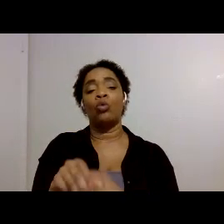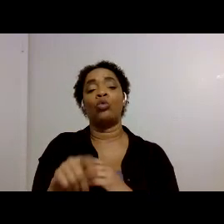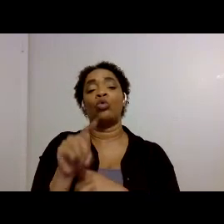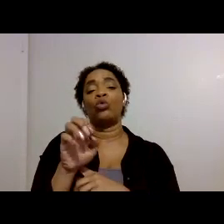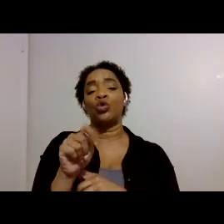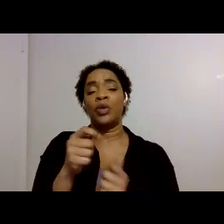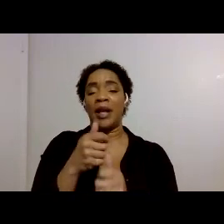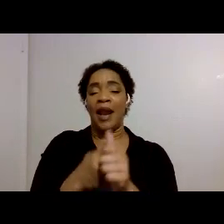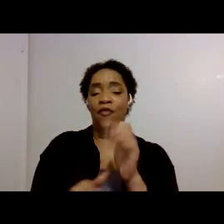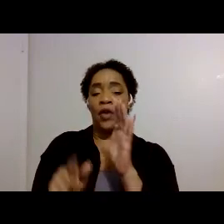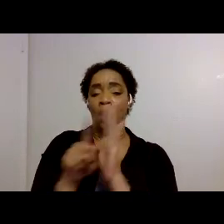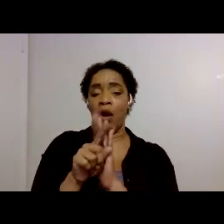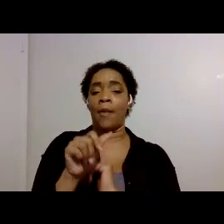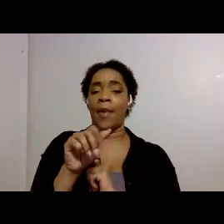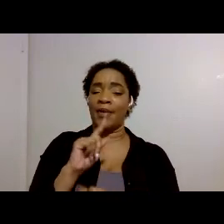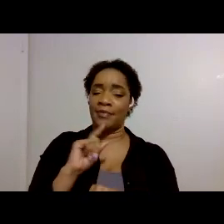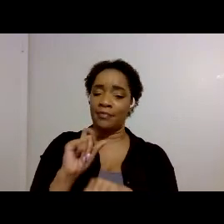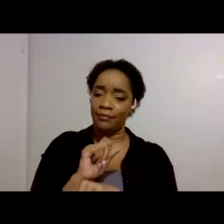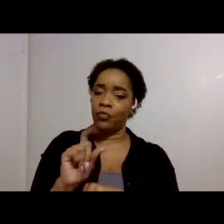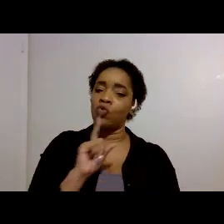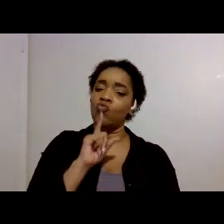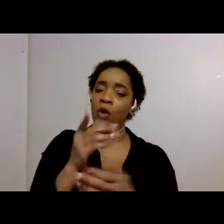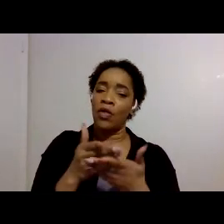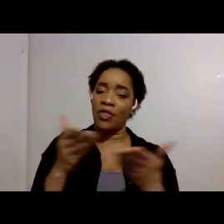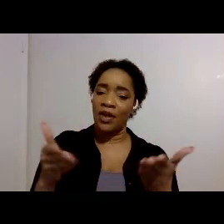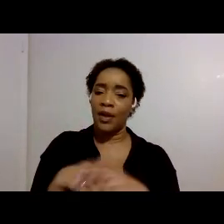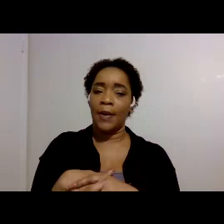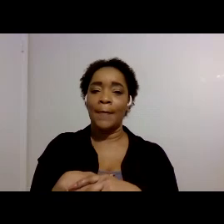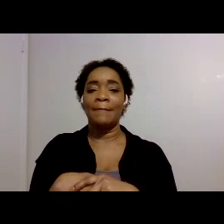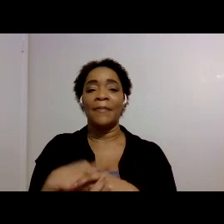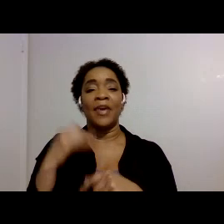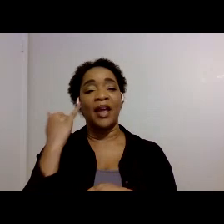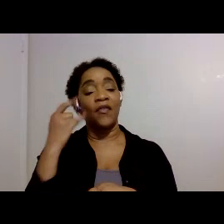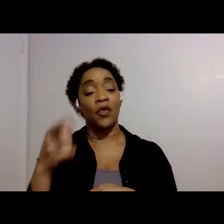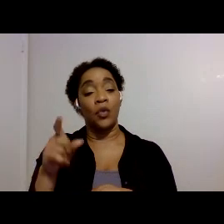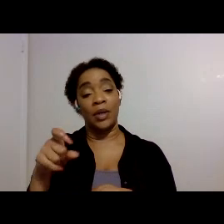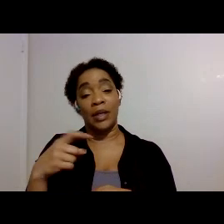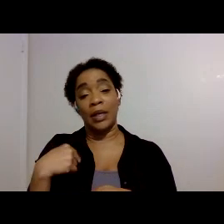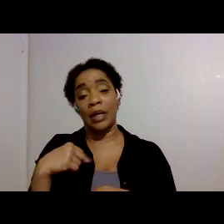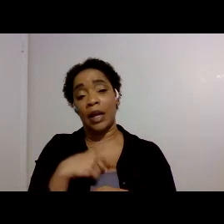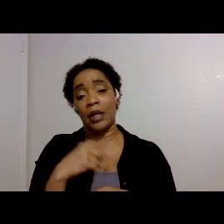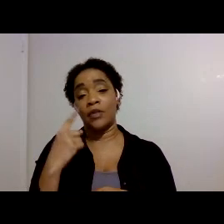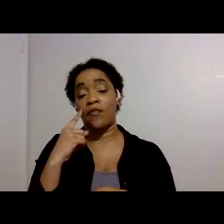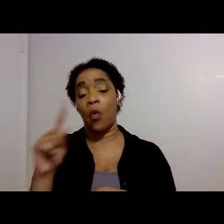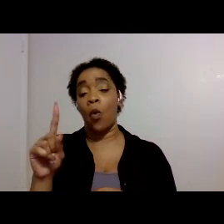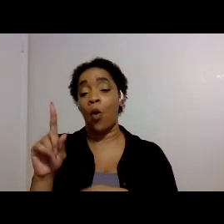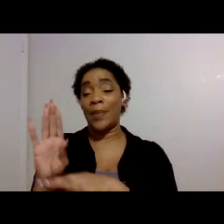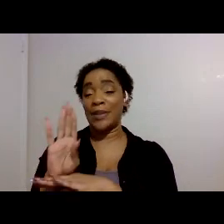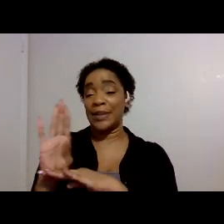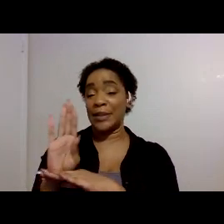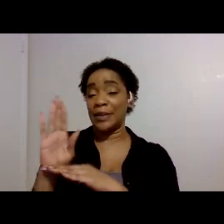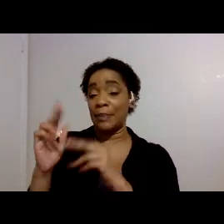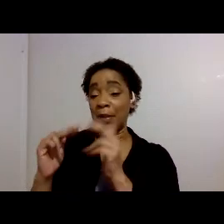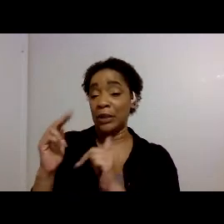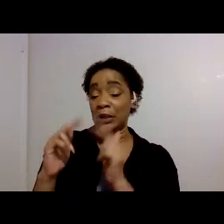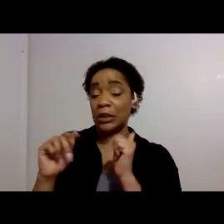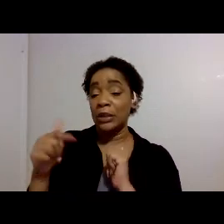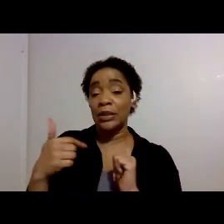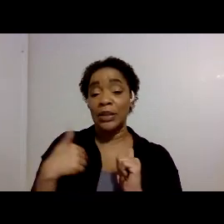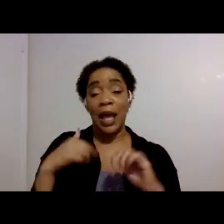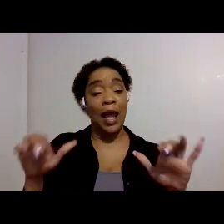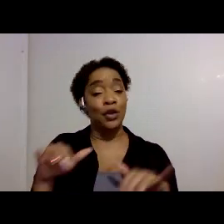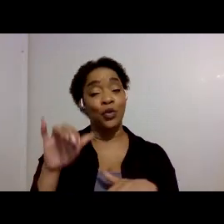those things done. If you need us for the commercial buildings, like I said, I do this 8 months out of the year, and I love it.